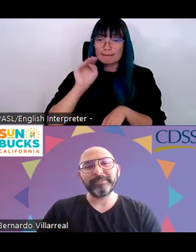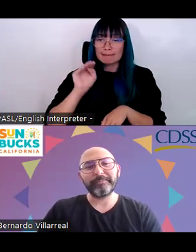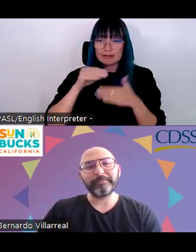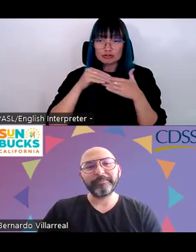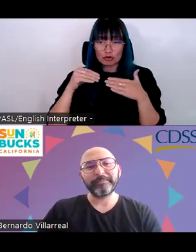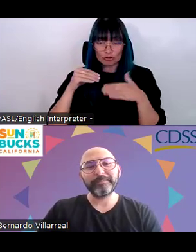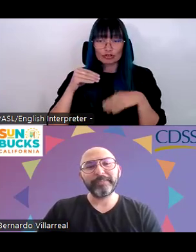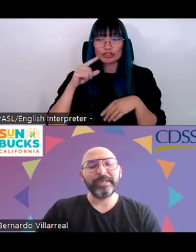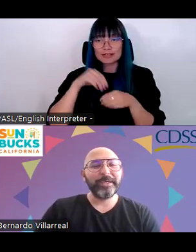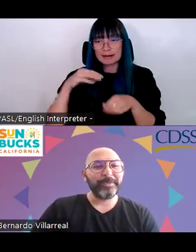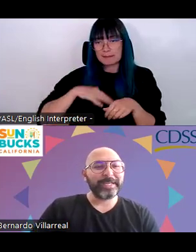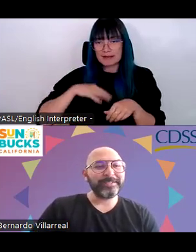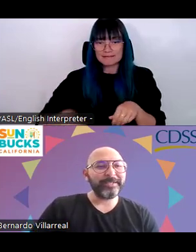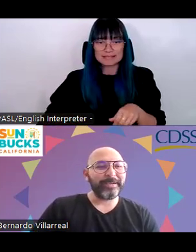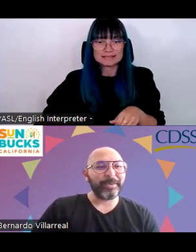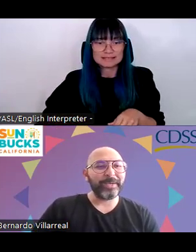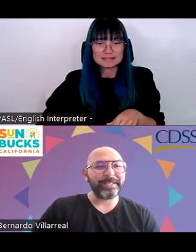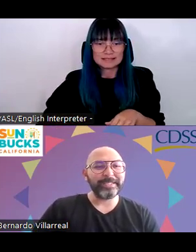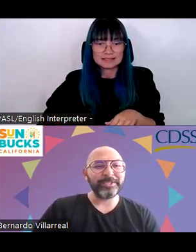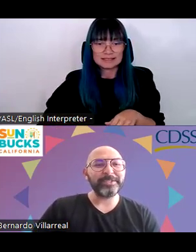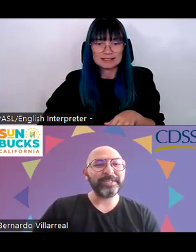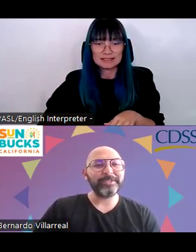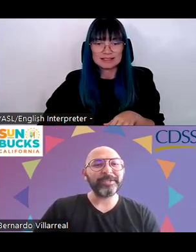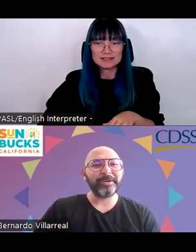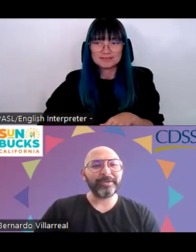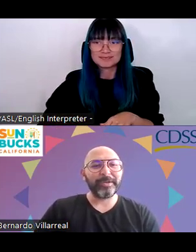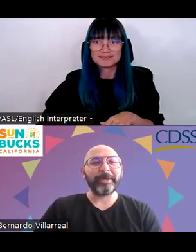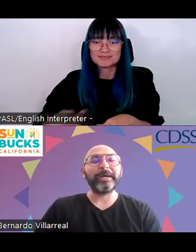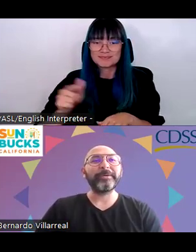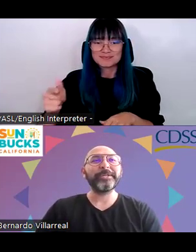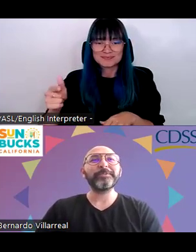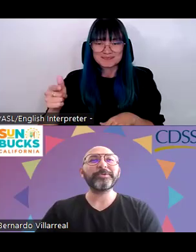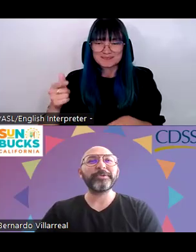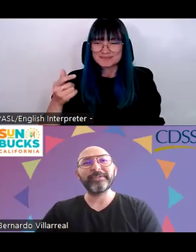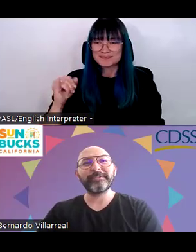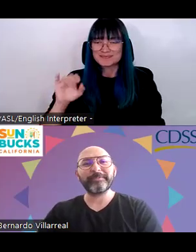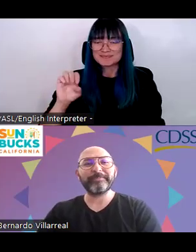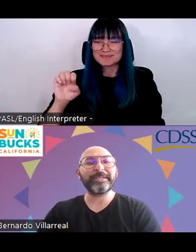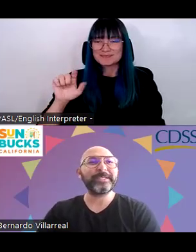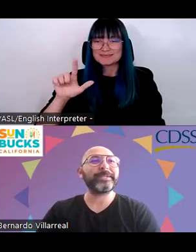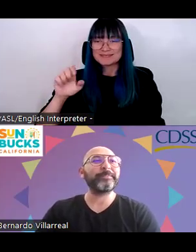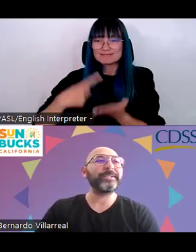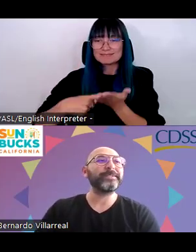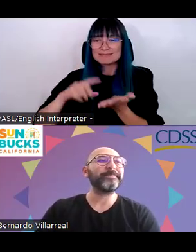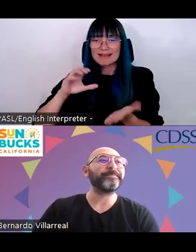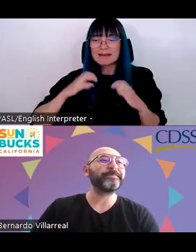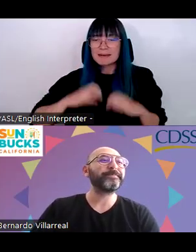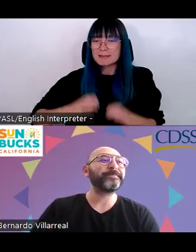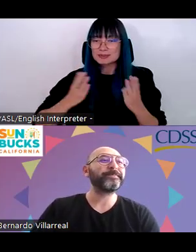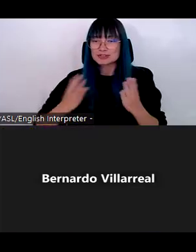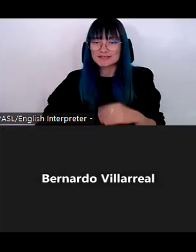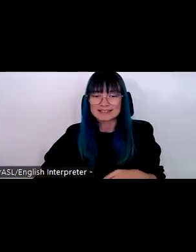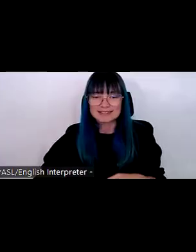in benefits. With that said, I will hand it to Giselle to talk about our customer service. Next slide,